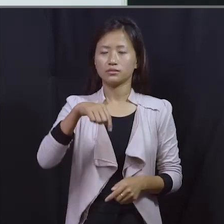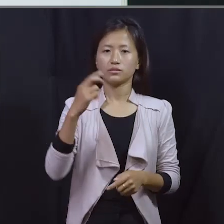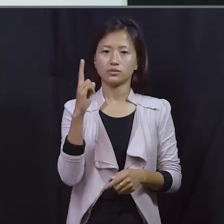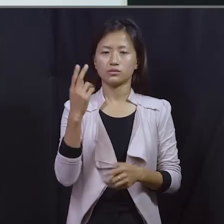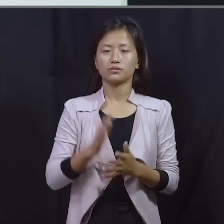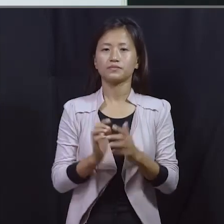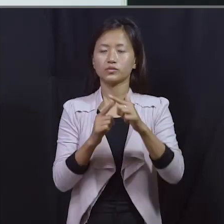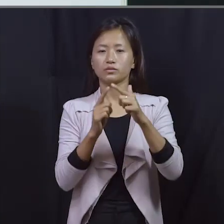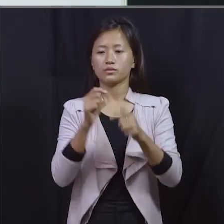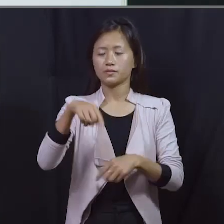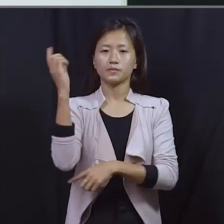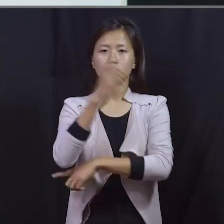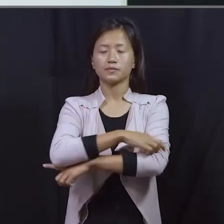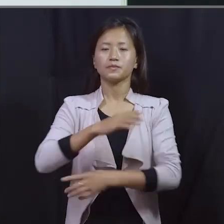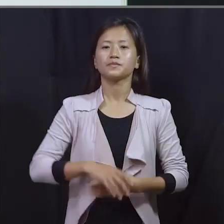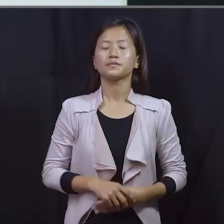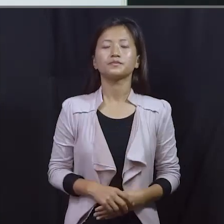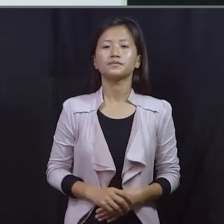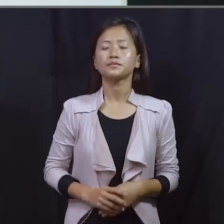today. So